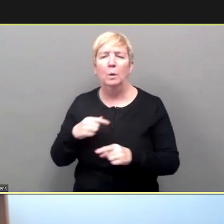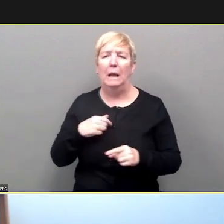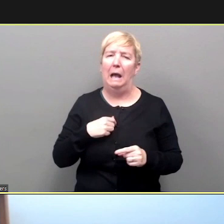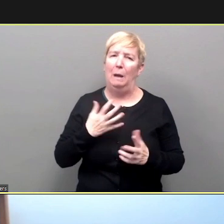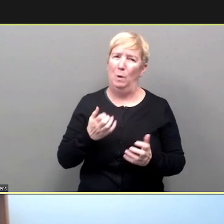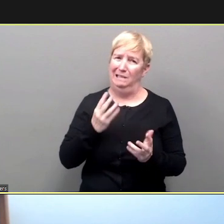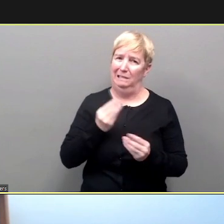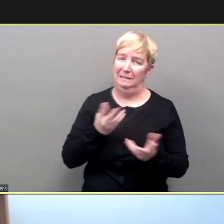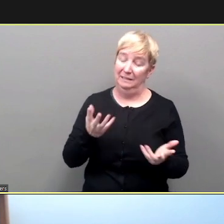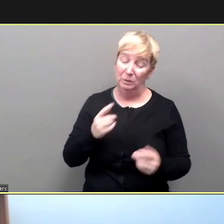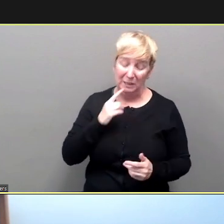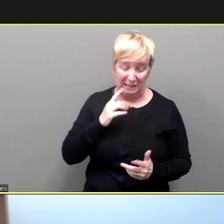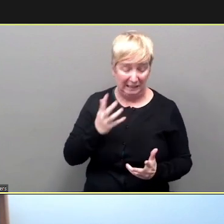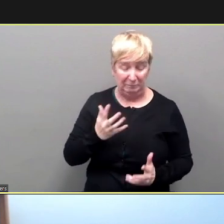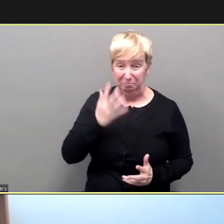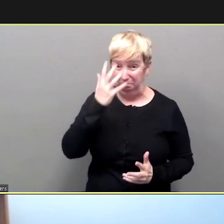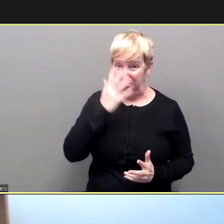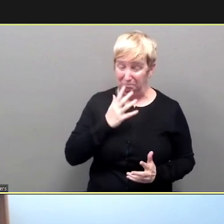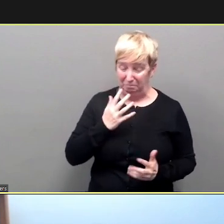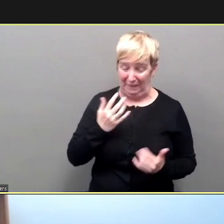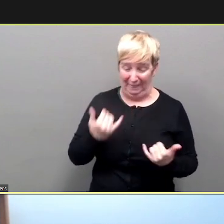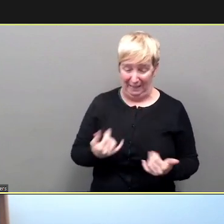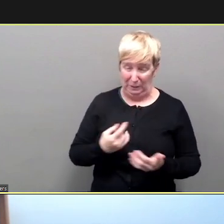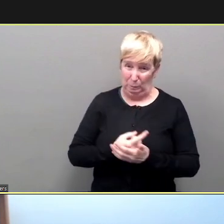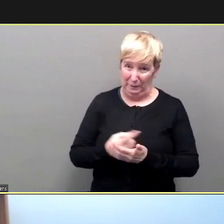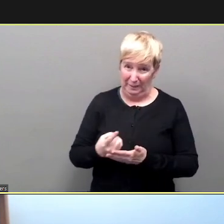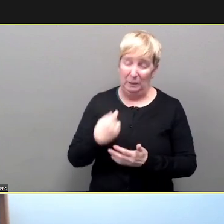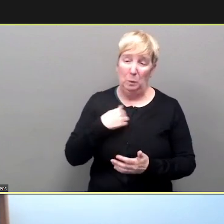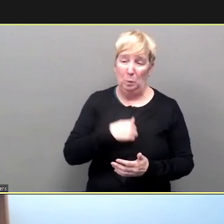tragically, this week, it looks like we're going to hit our